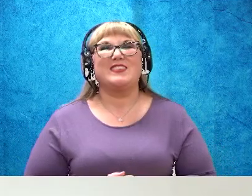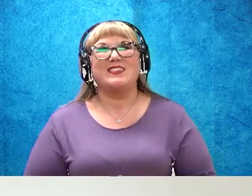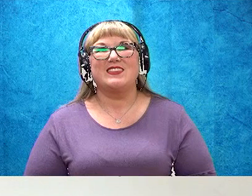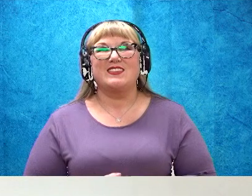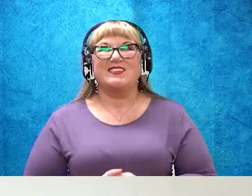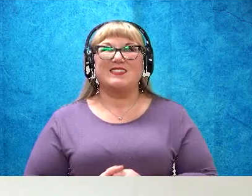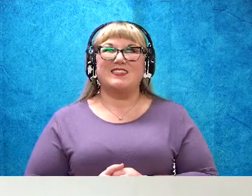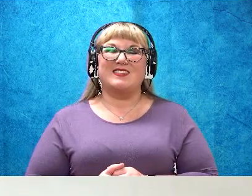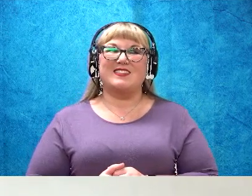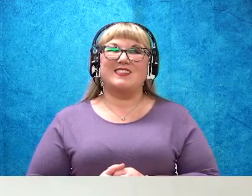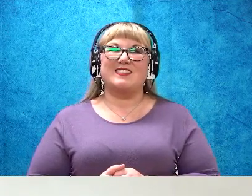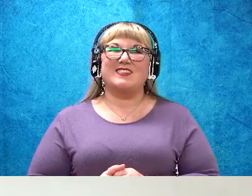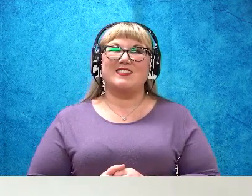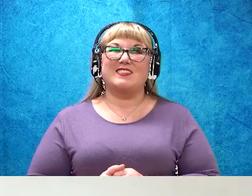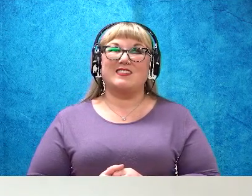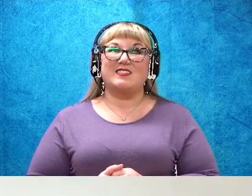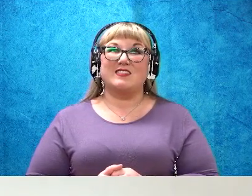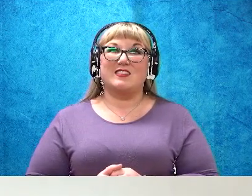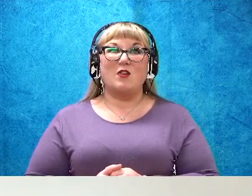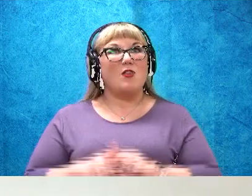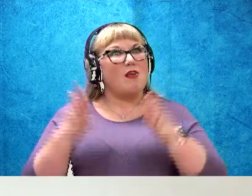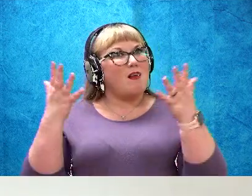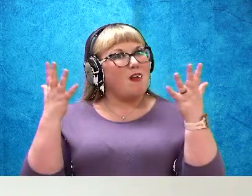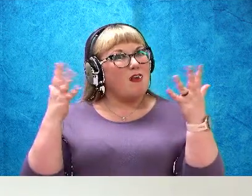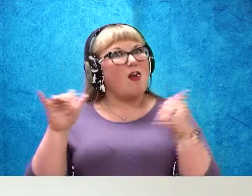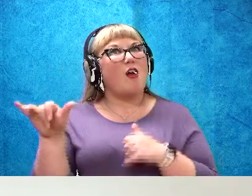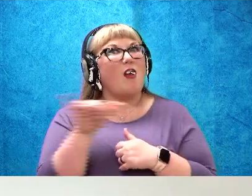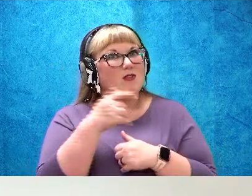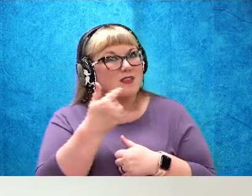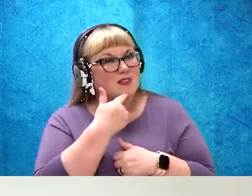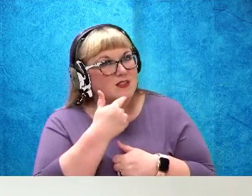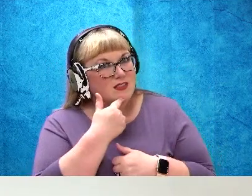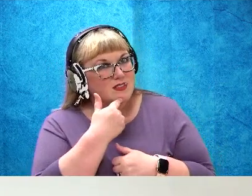73. That's also saying